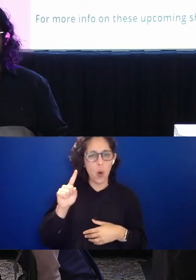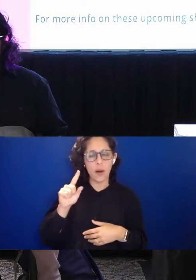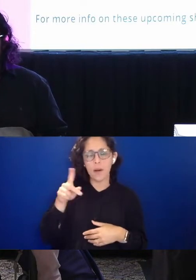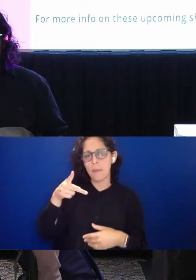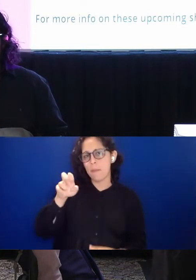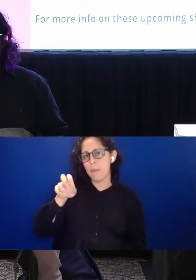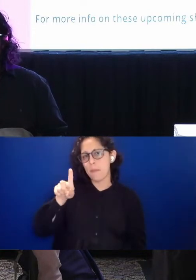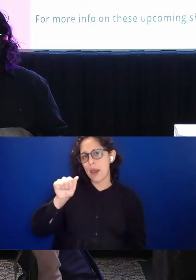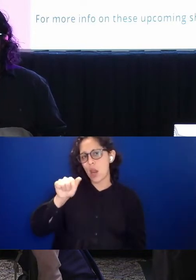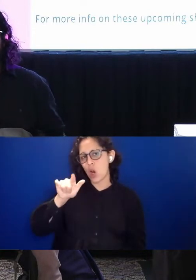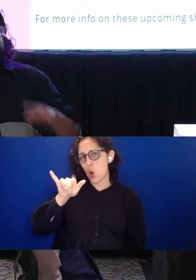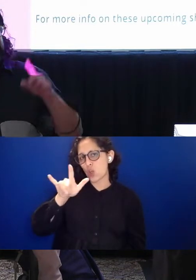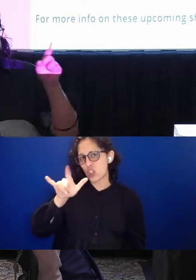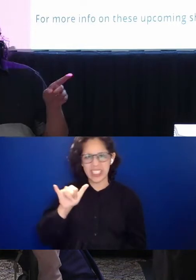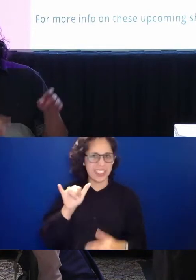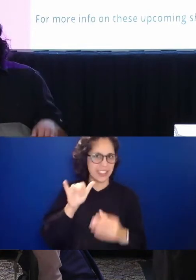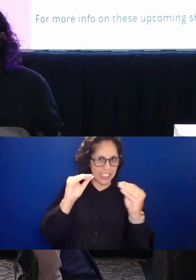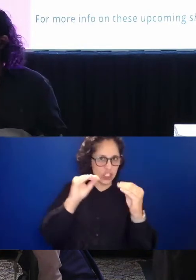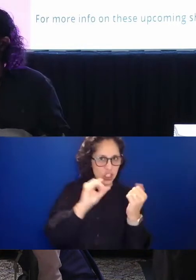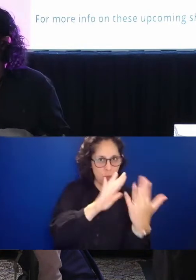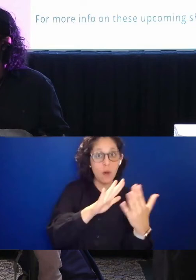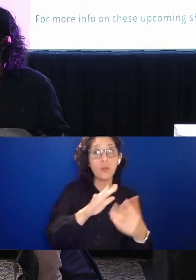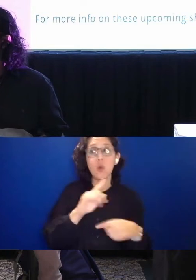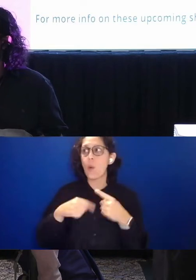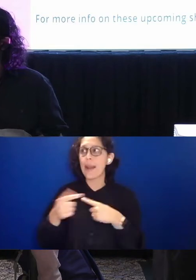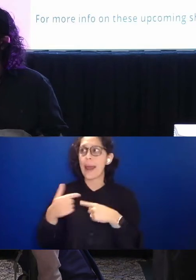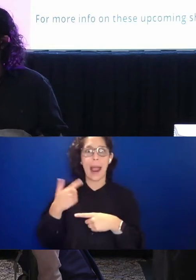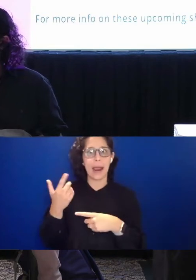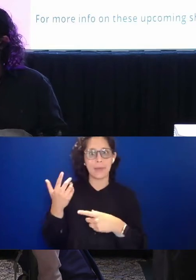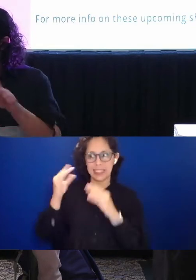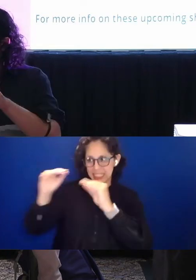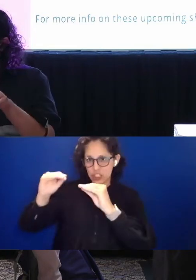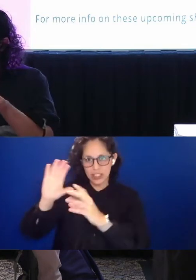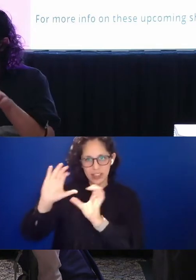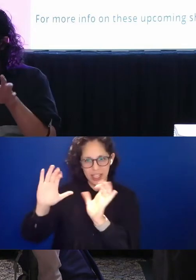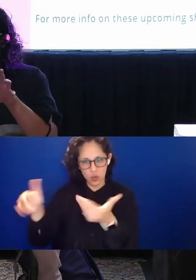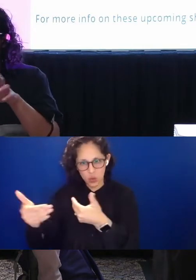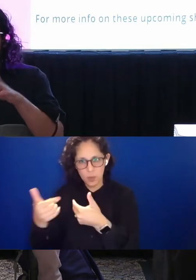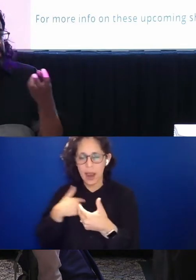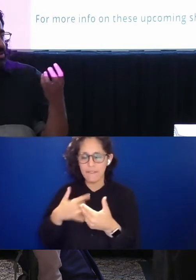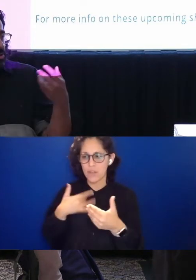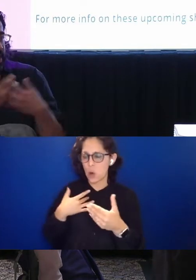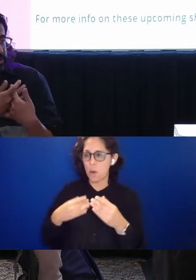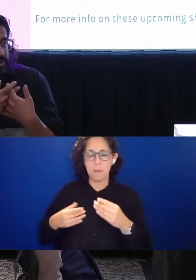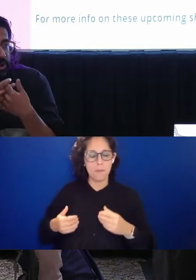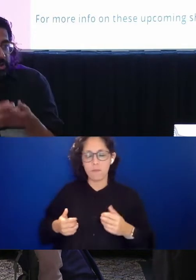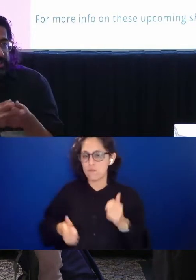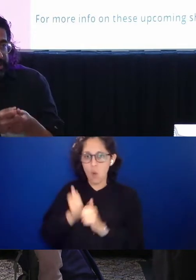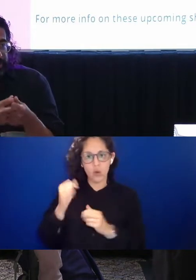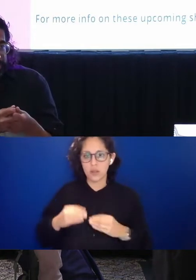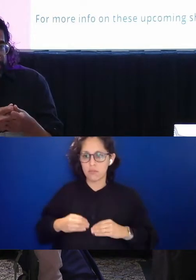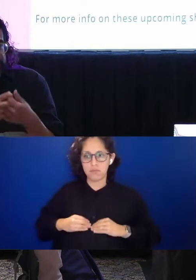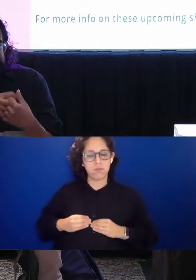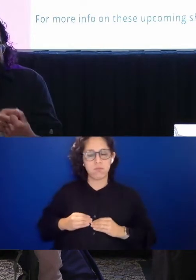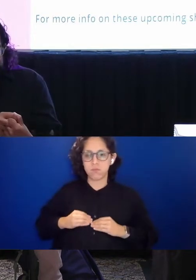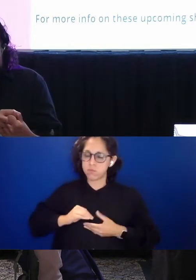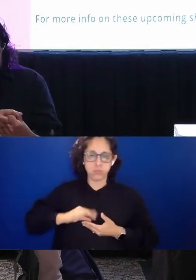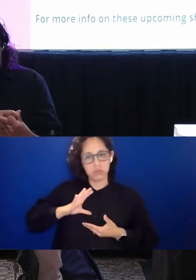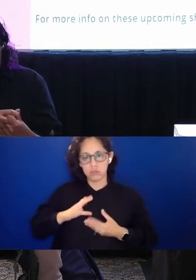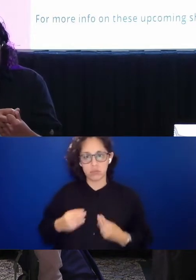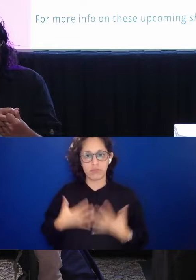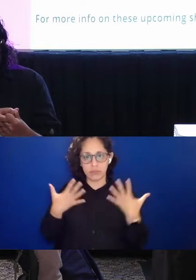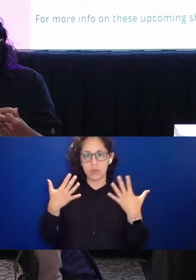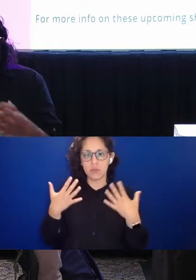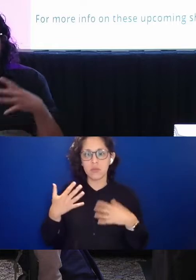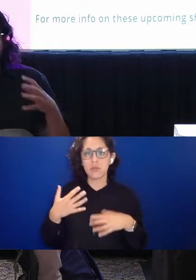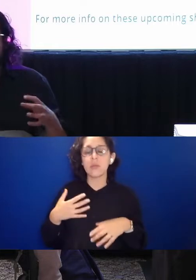But I also know that if I'm not making art while I'm teaching, I become a bad teacher. So those two things are just so deeply rooted and connected